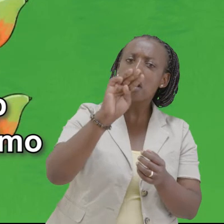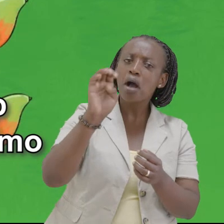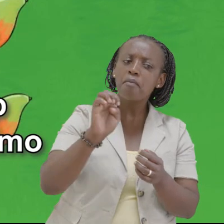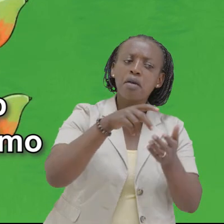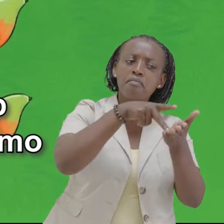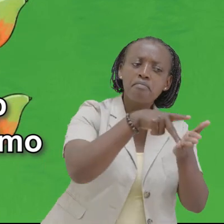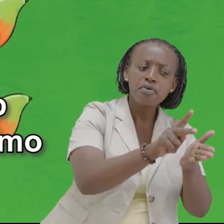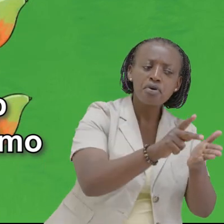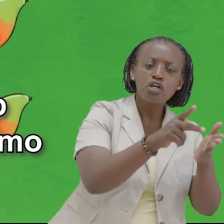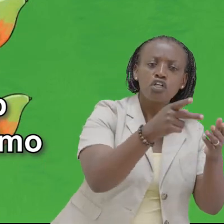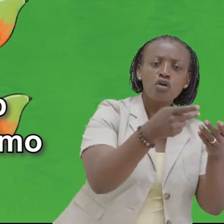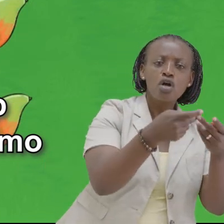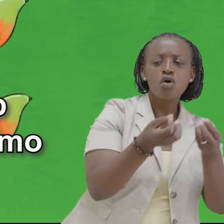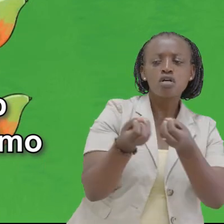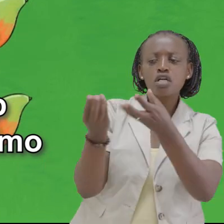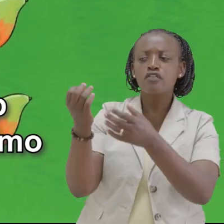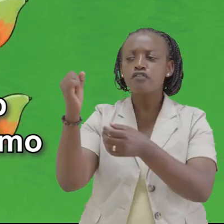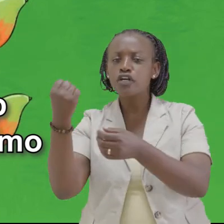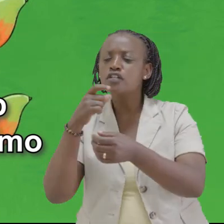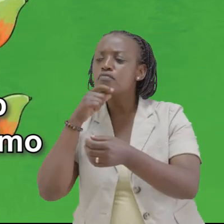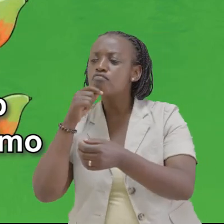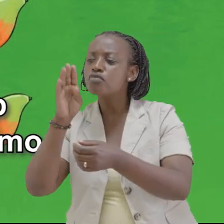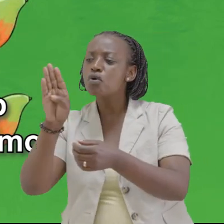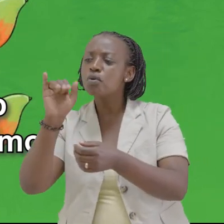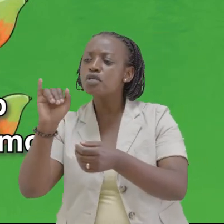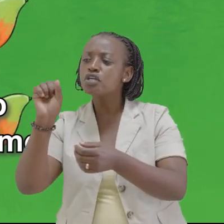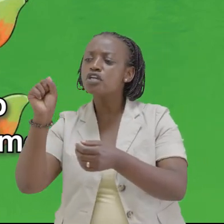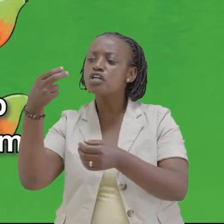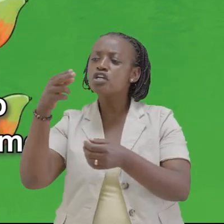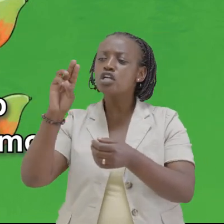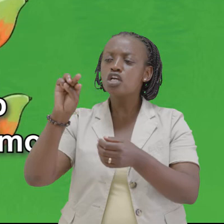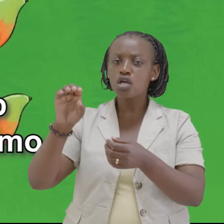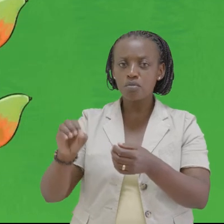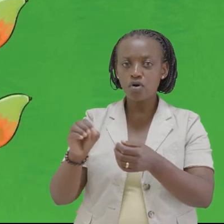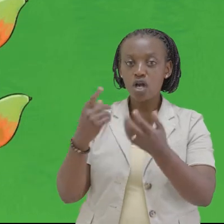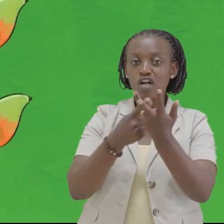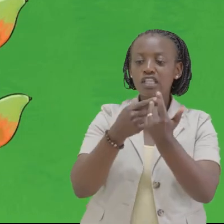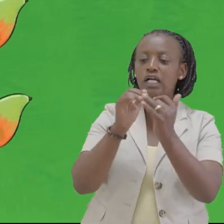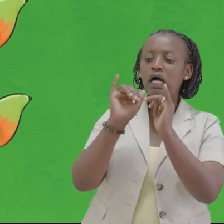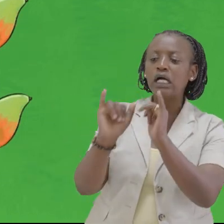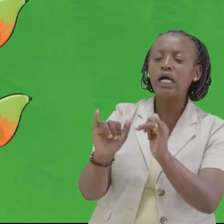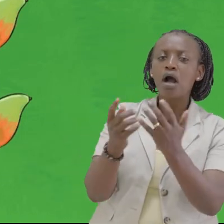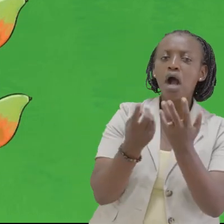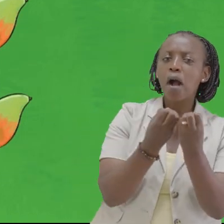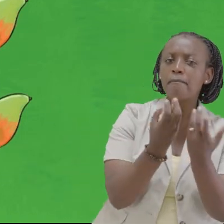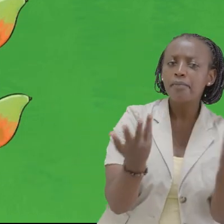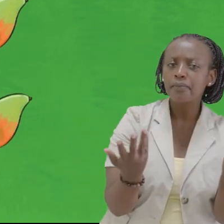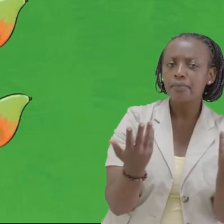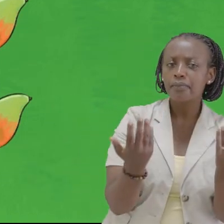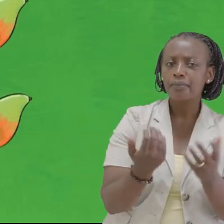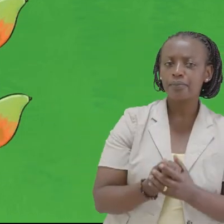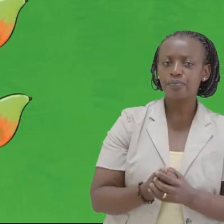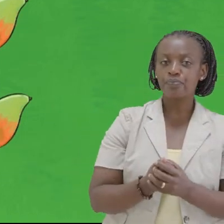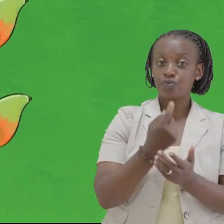Wakame's shop. And we have given 5 mangoes to Mr. Pishimo. Let's count how many